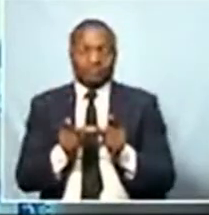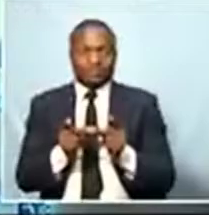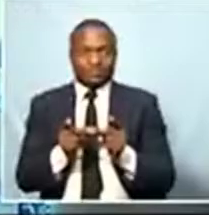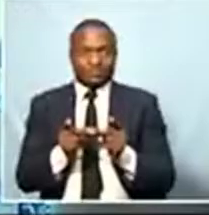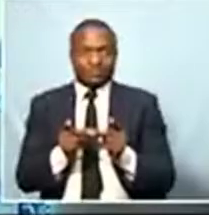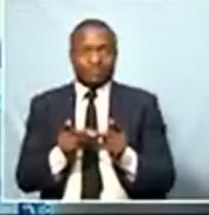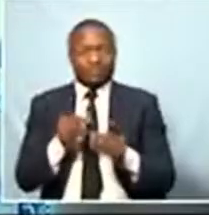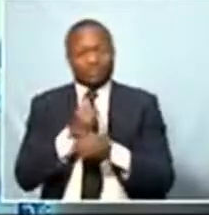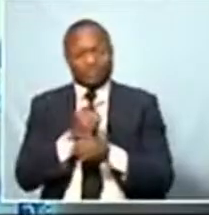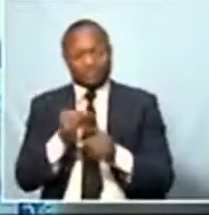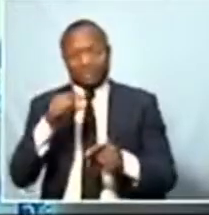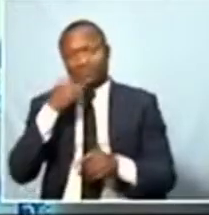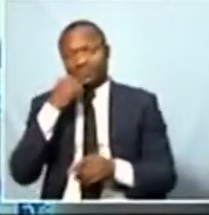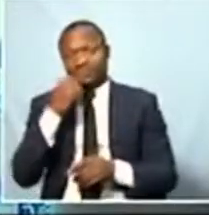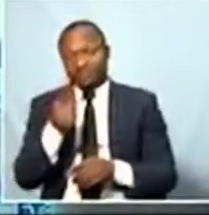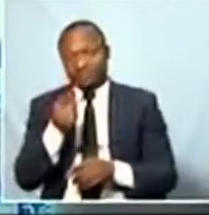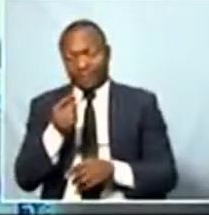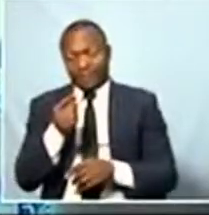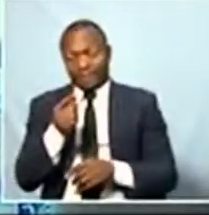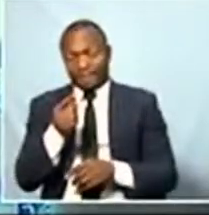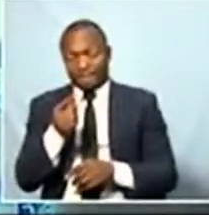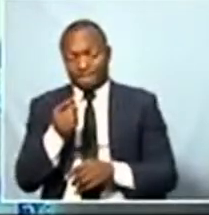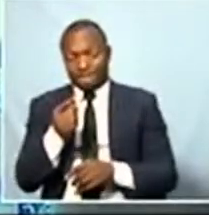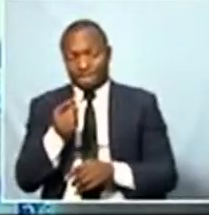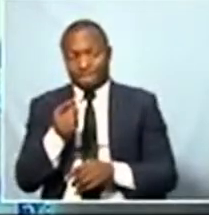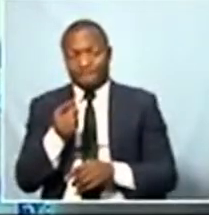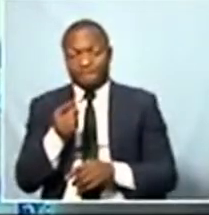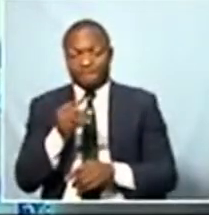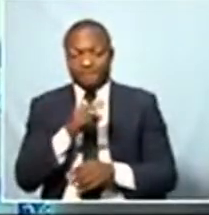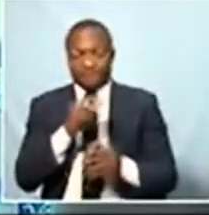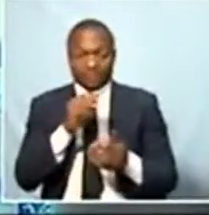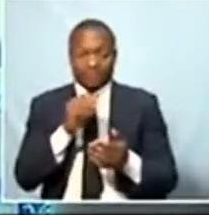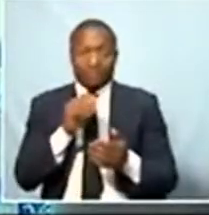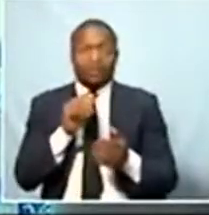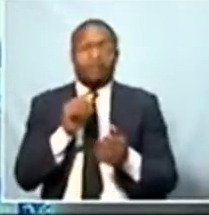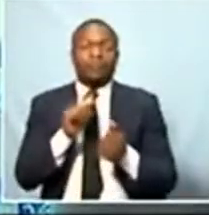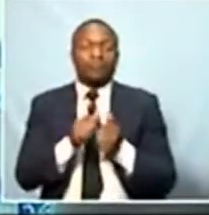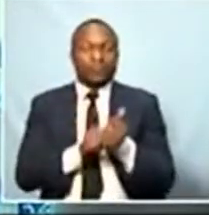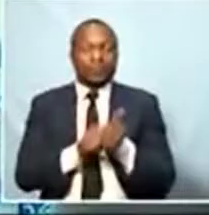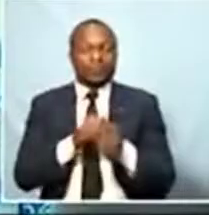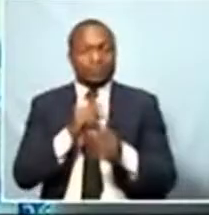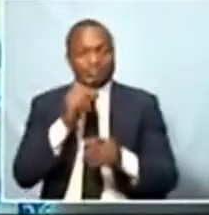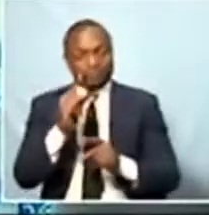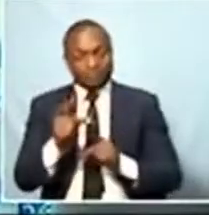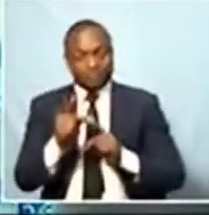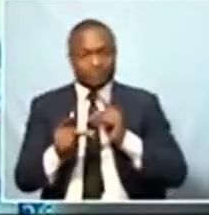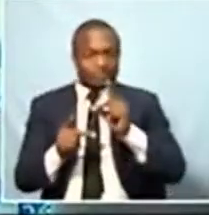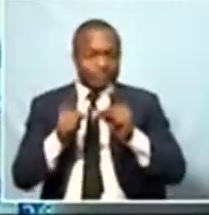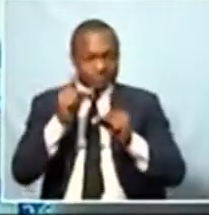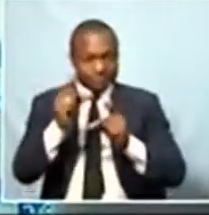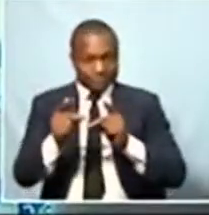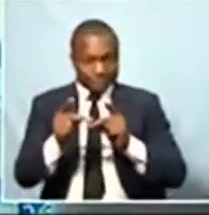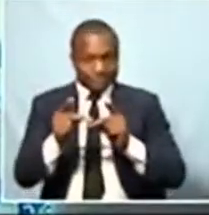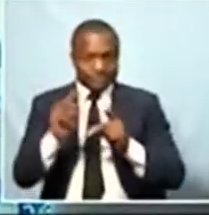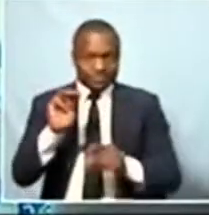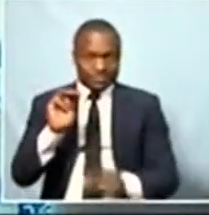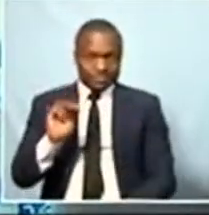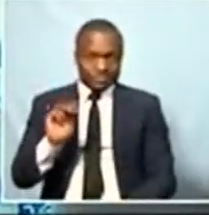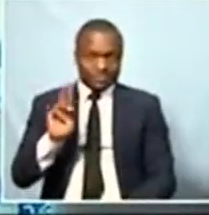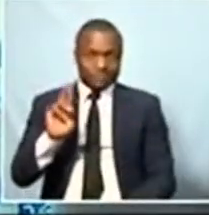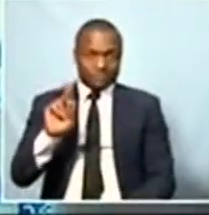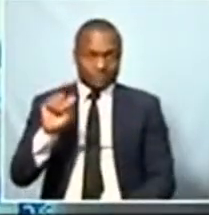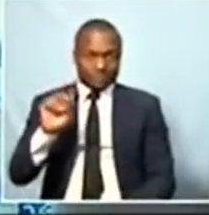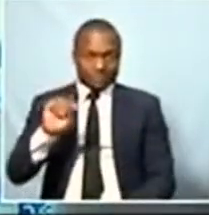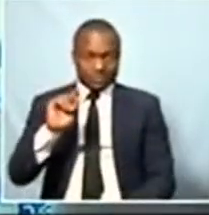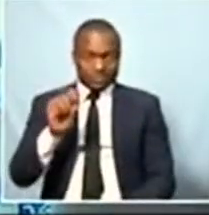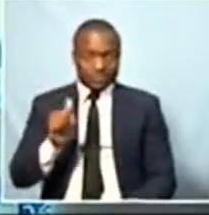And just also to mention, Honorable Chair and members, concerning the procedure Mr. Mudenda stated, our Act actually